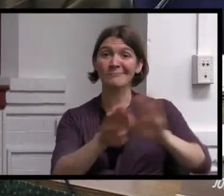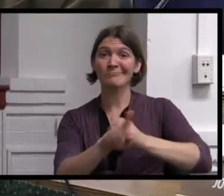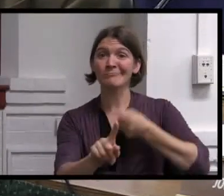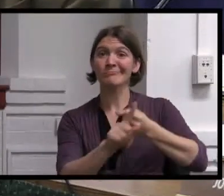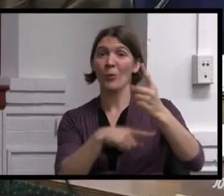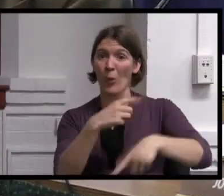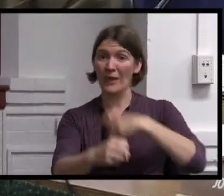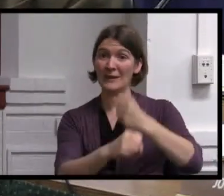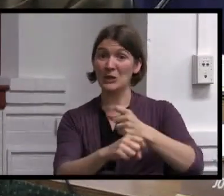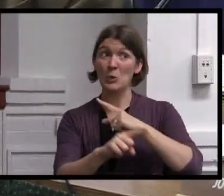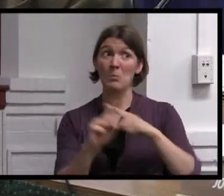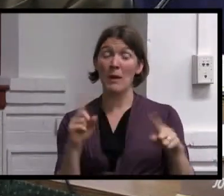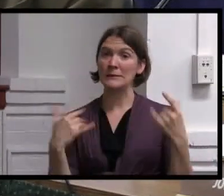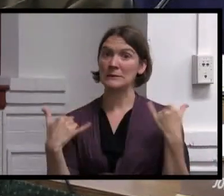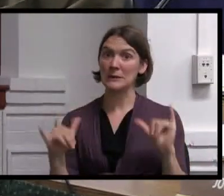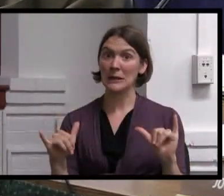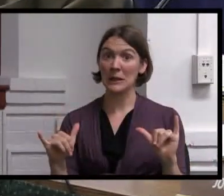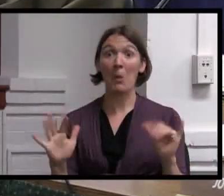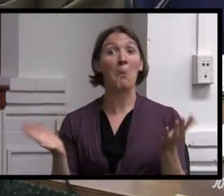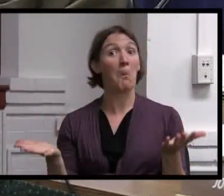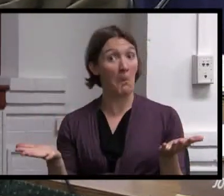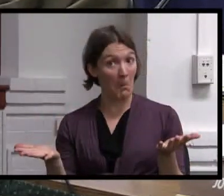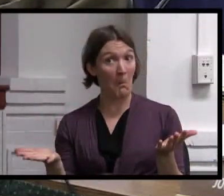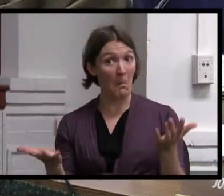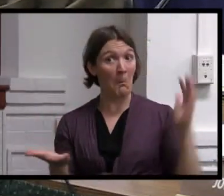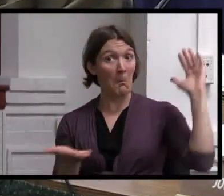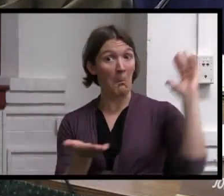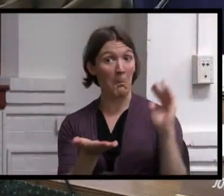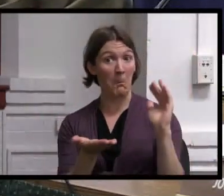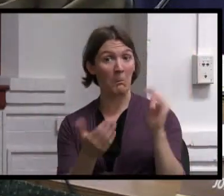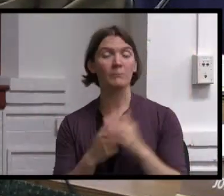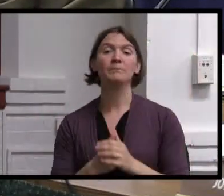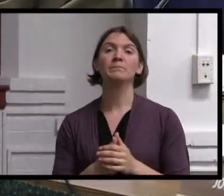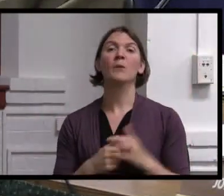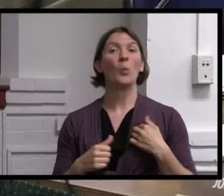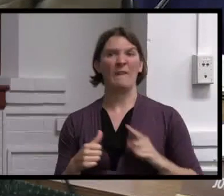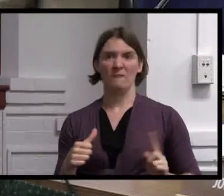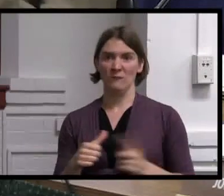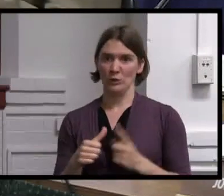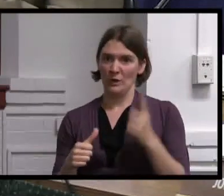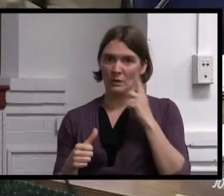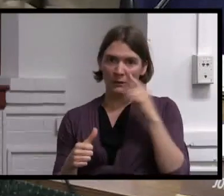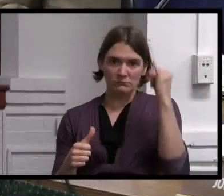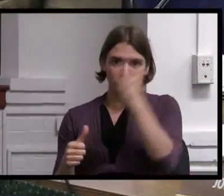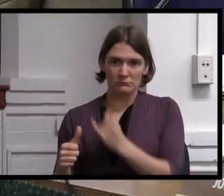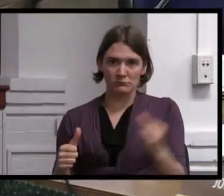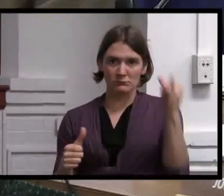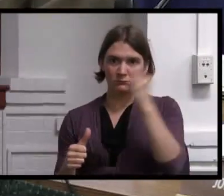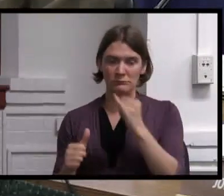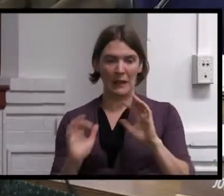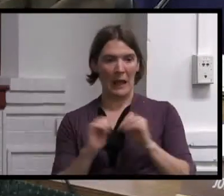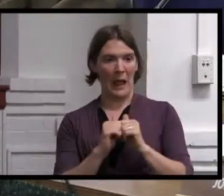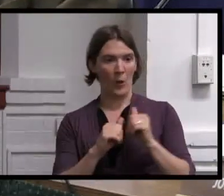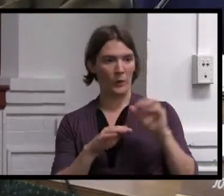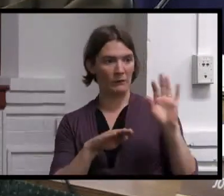project, and when we, in the first estimate of what it would cost to carry on with town business and take